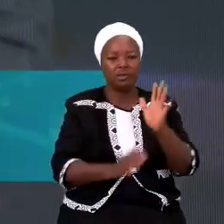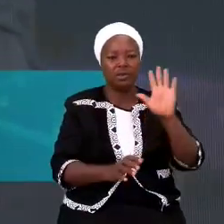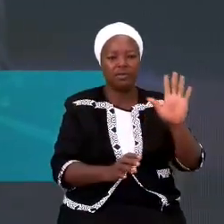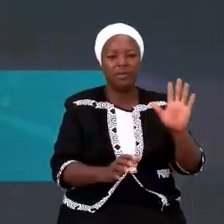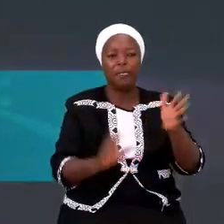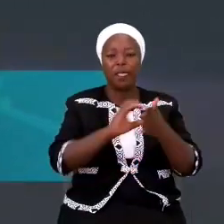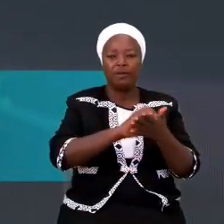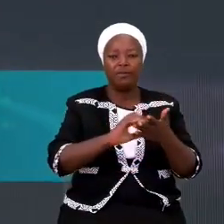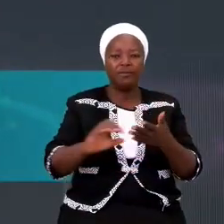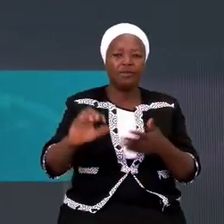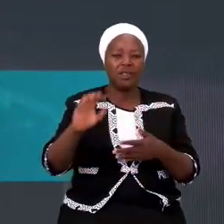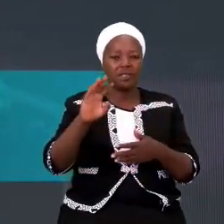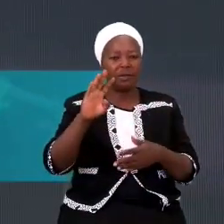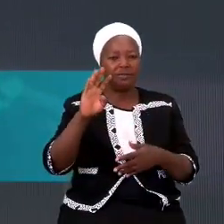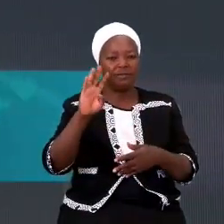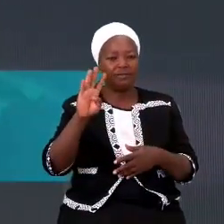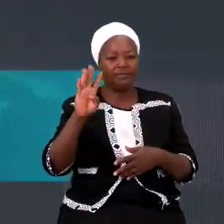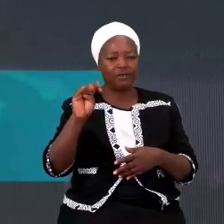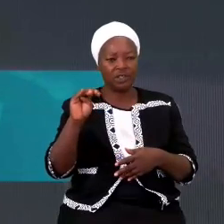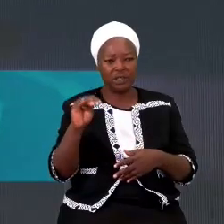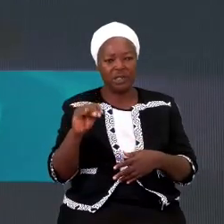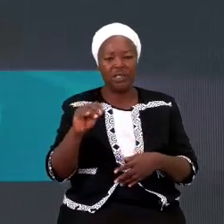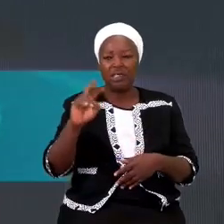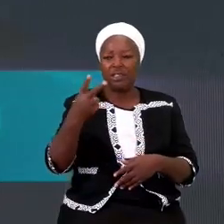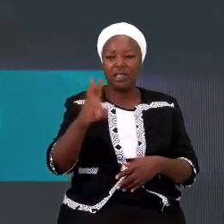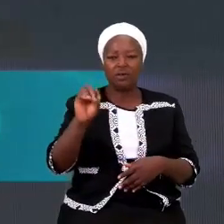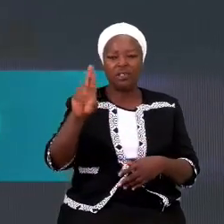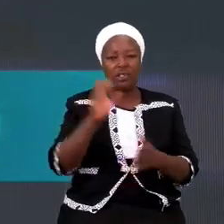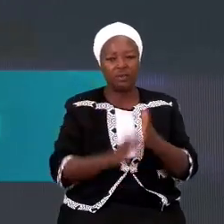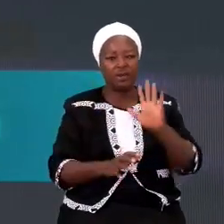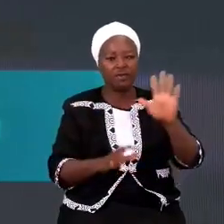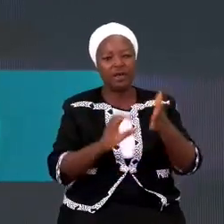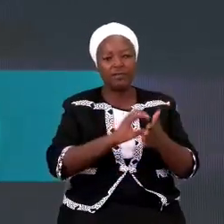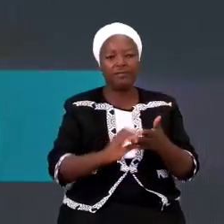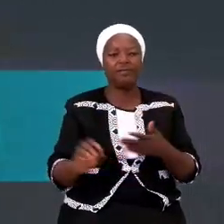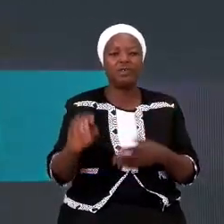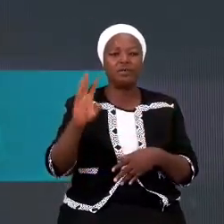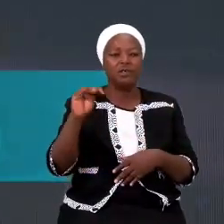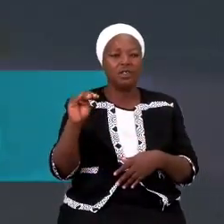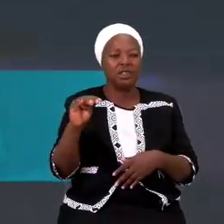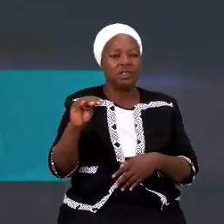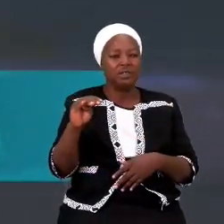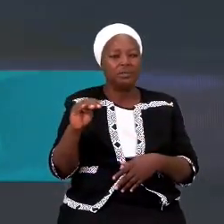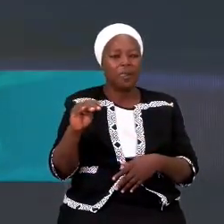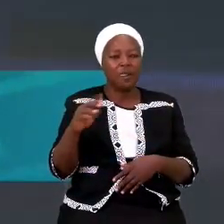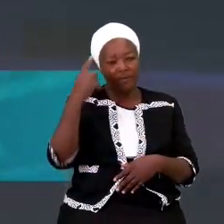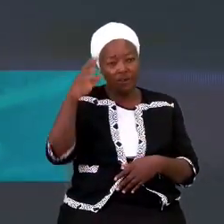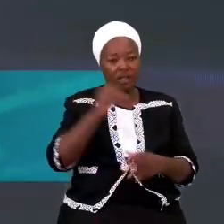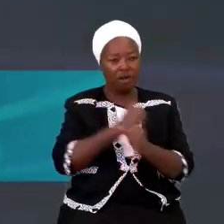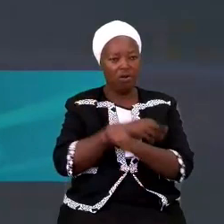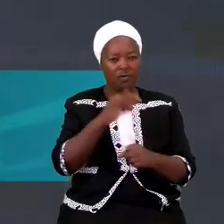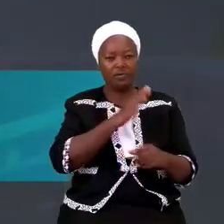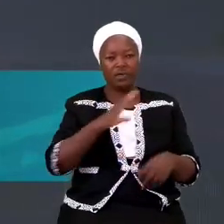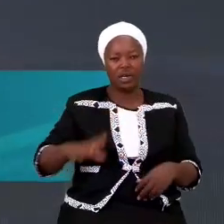verse 14, for the love of Christ constraineth us, because we thus judge that if